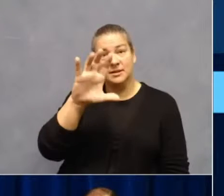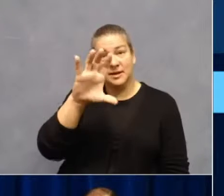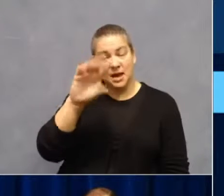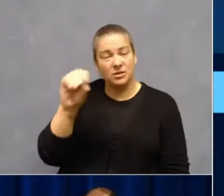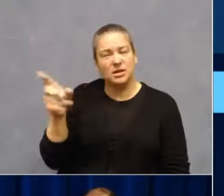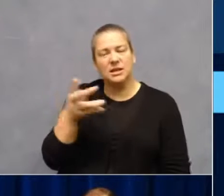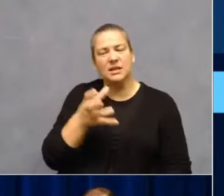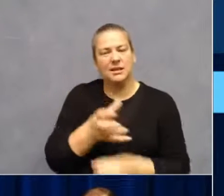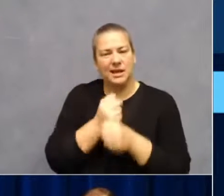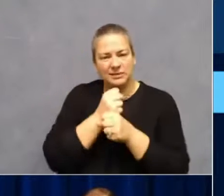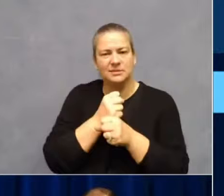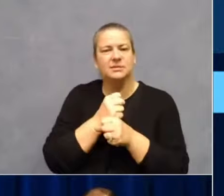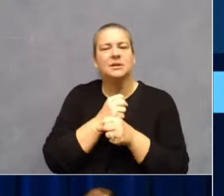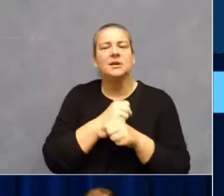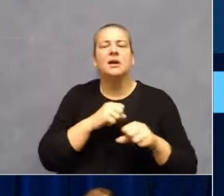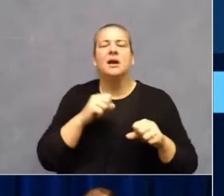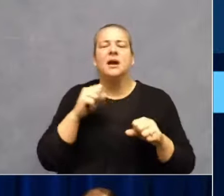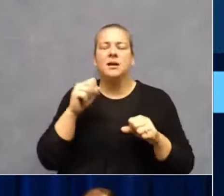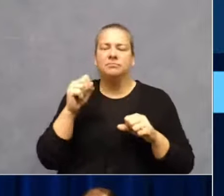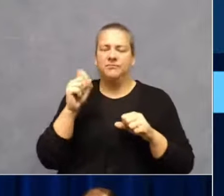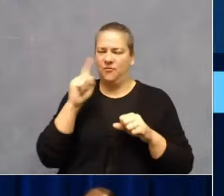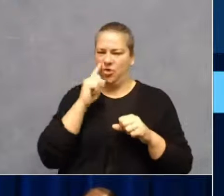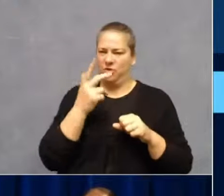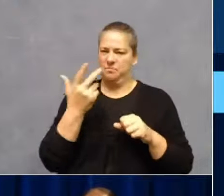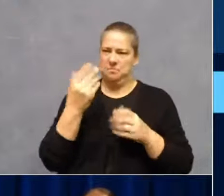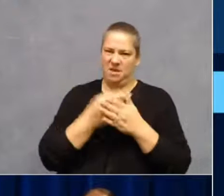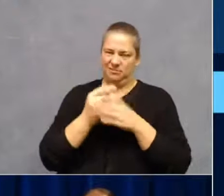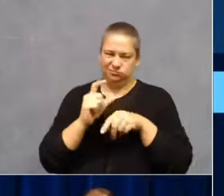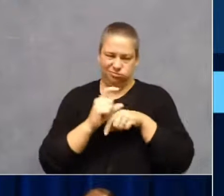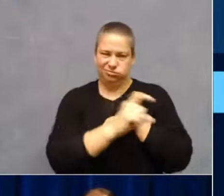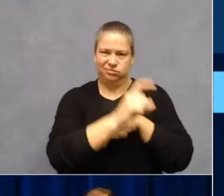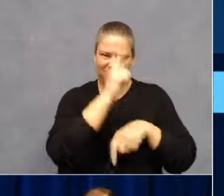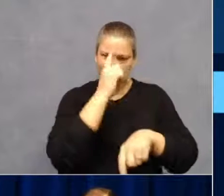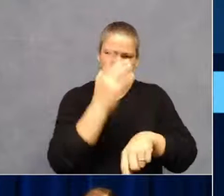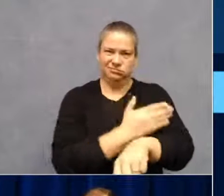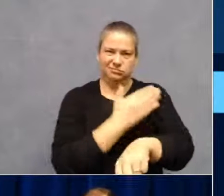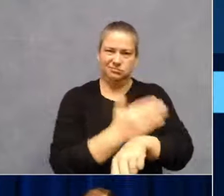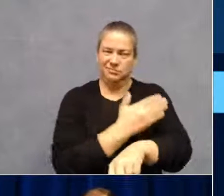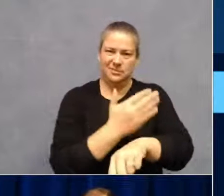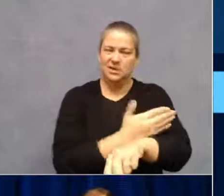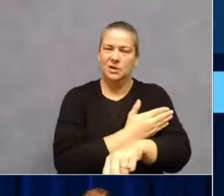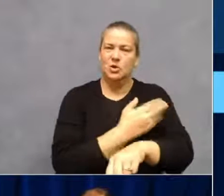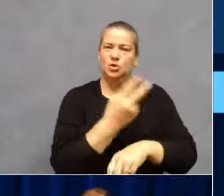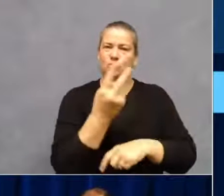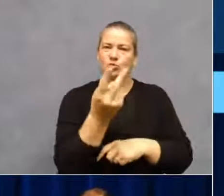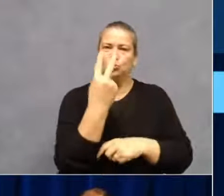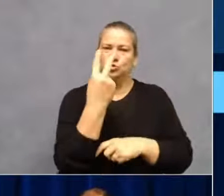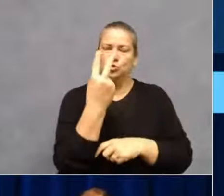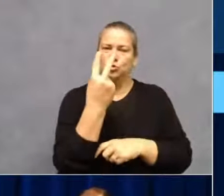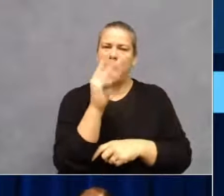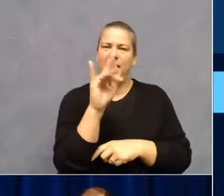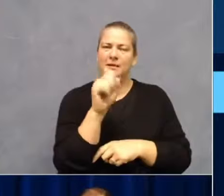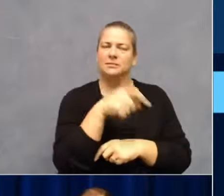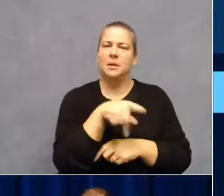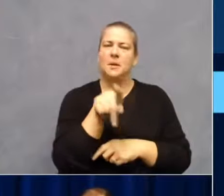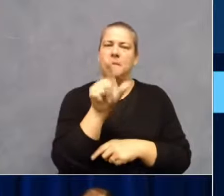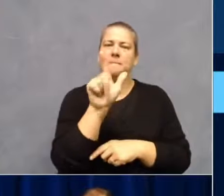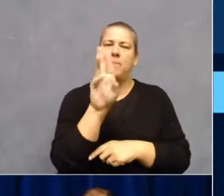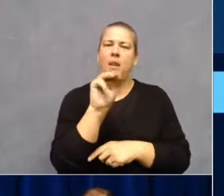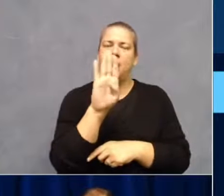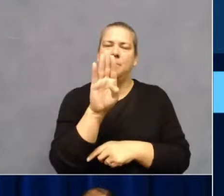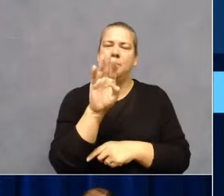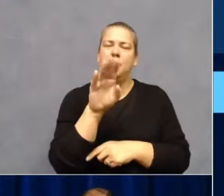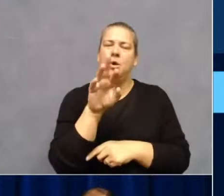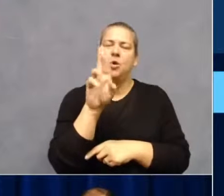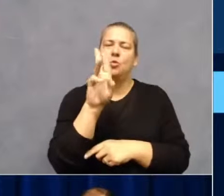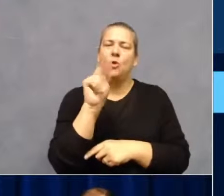$267,800 for work on 3 county roads, such as resurfacing 2 miles of Plum Rum Road. Nicholas County will